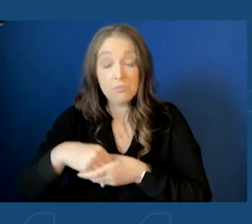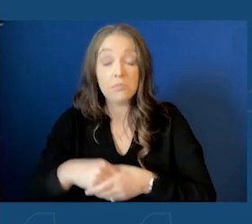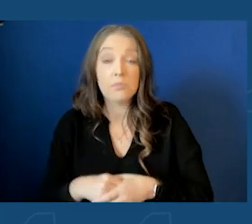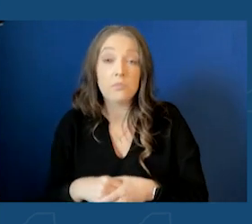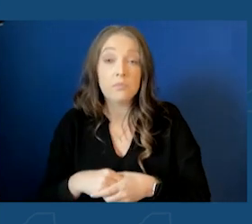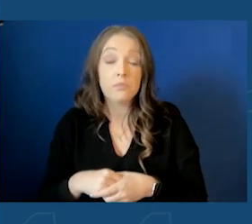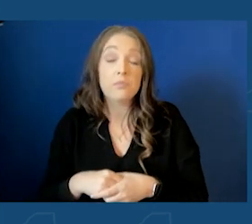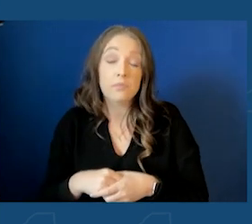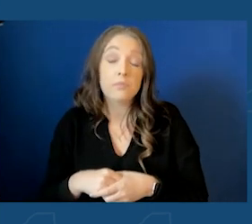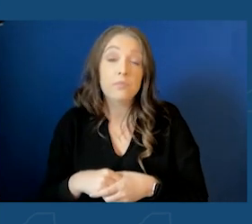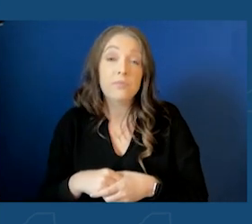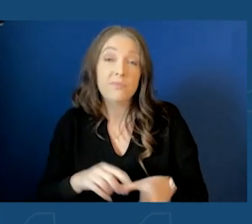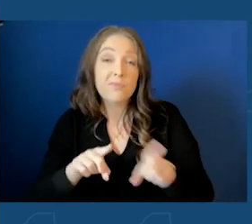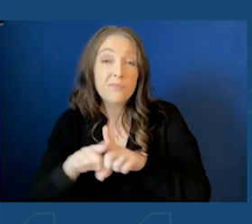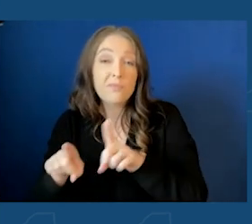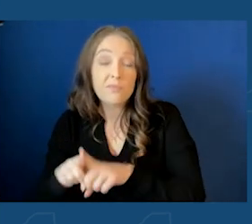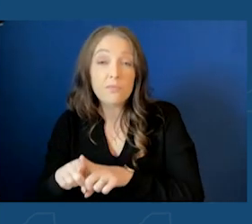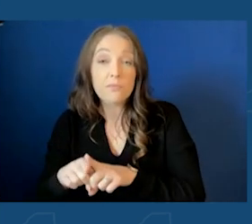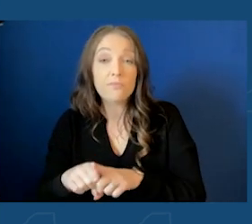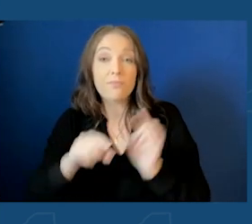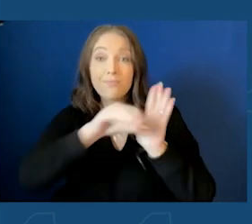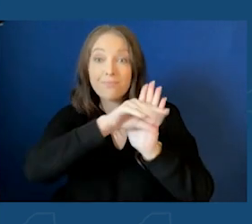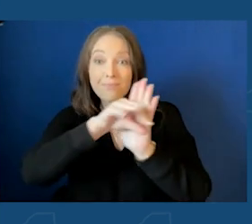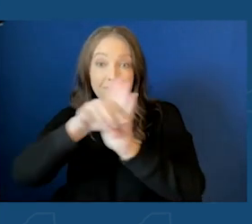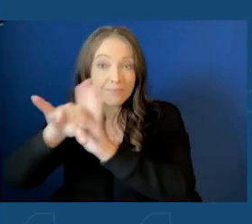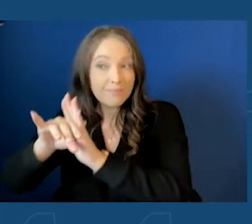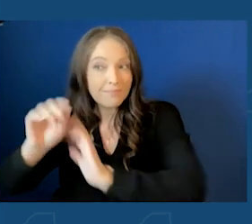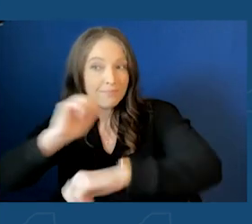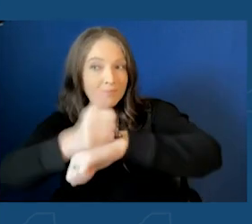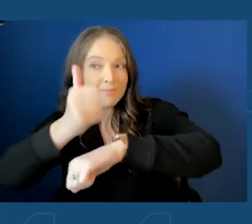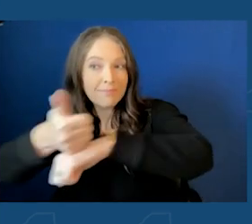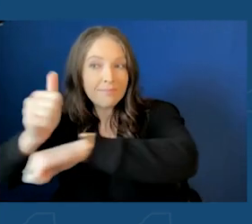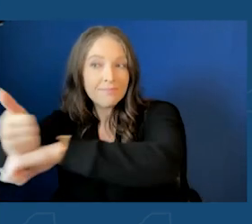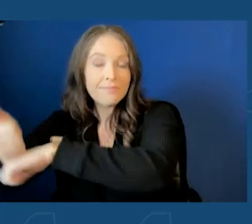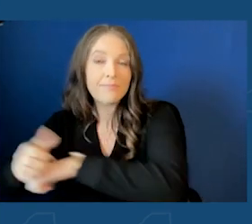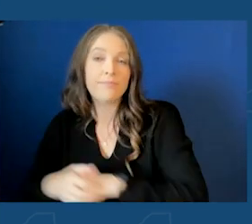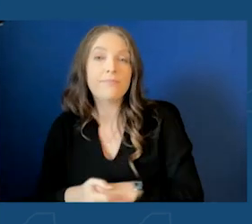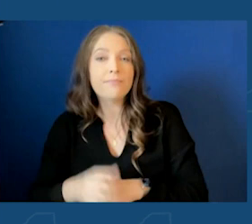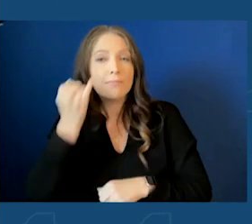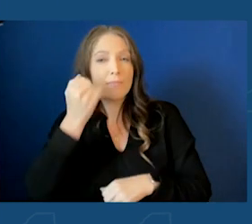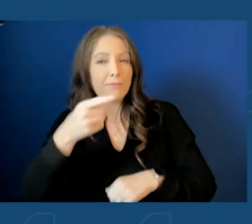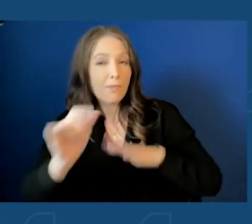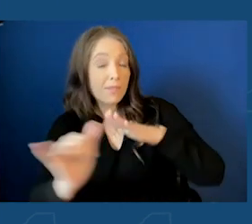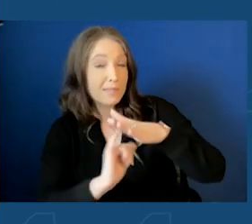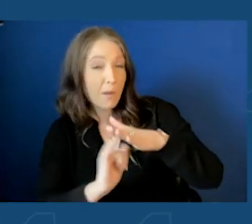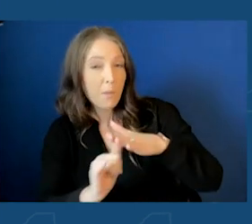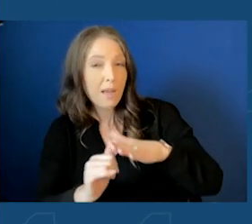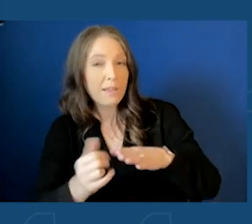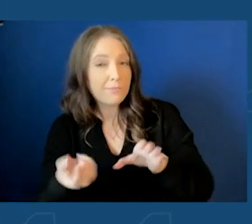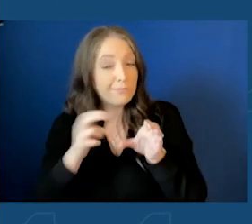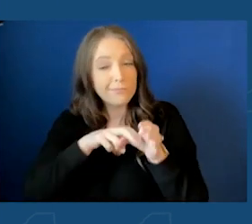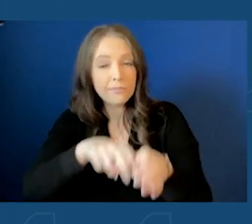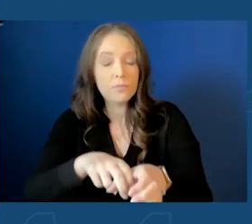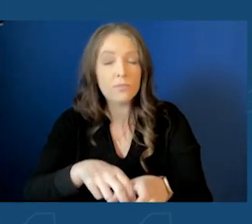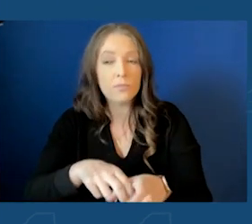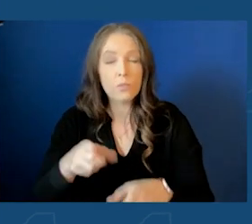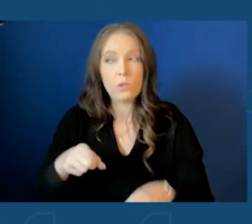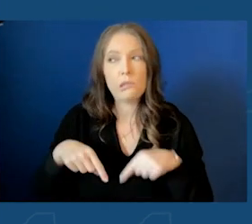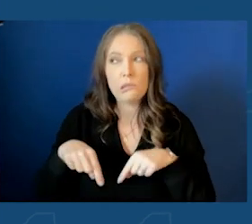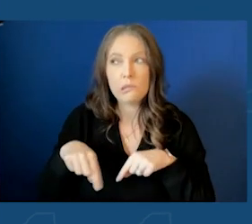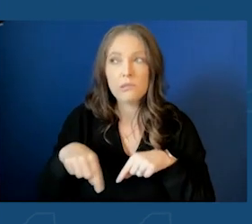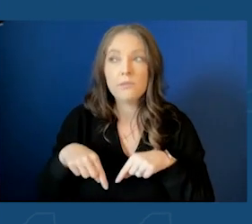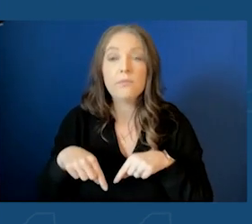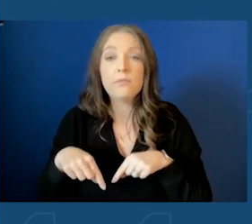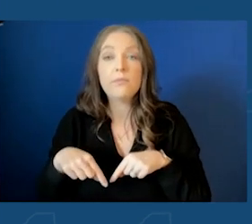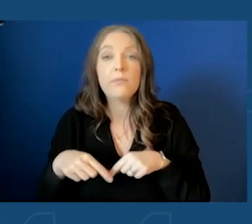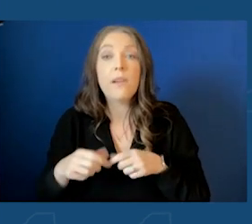also letting people know that there's cameras out there. When you're on a subway and you're getting nervous about something, you need to know that over time, every single